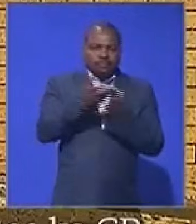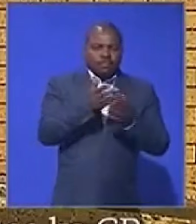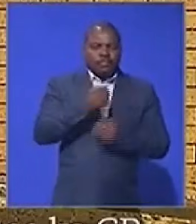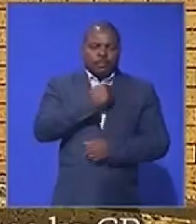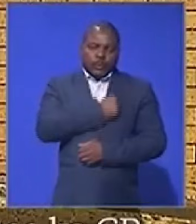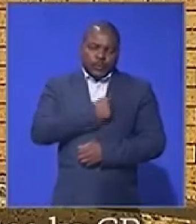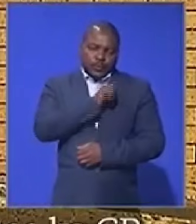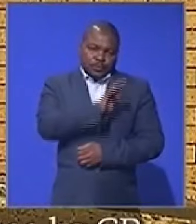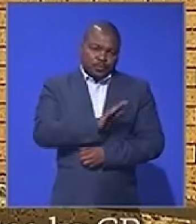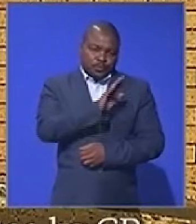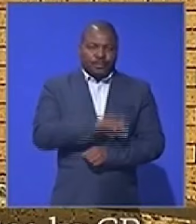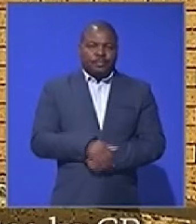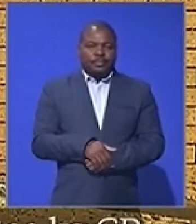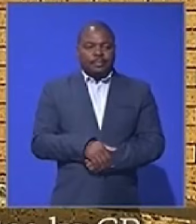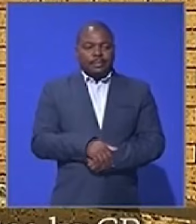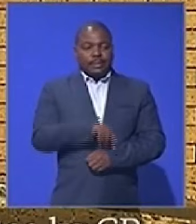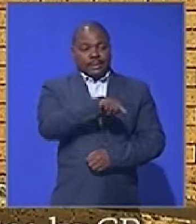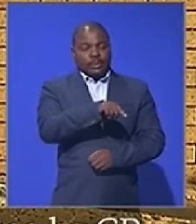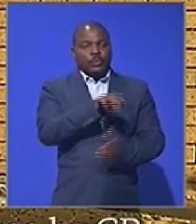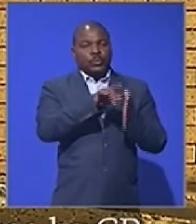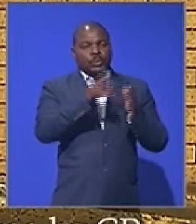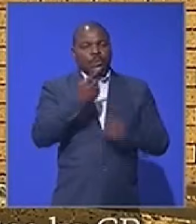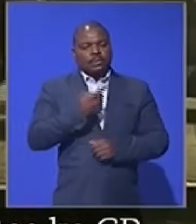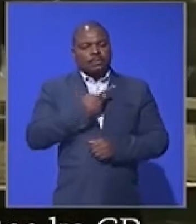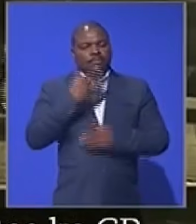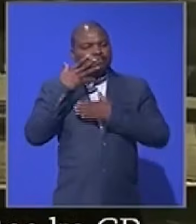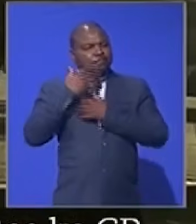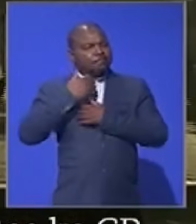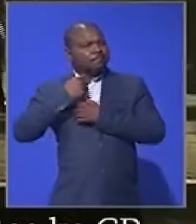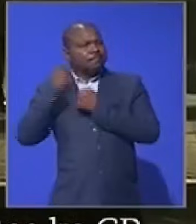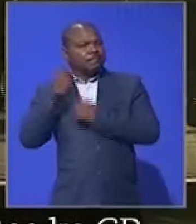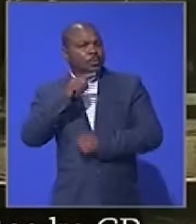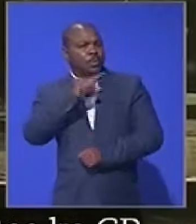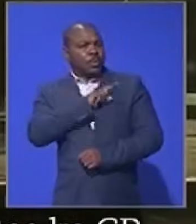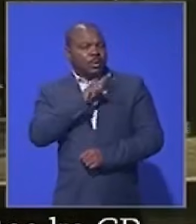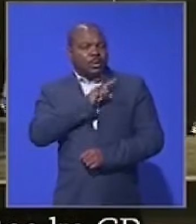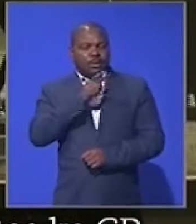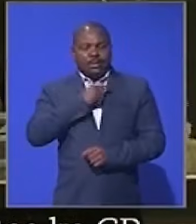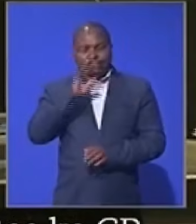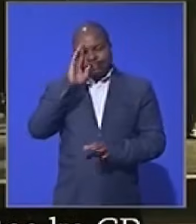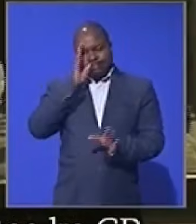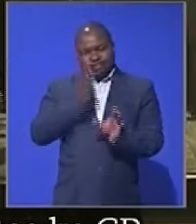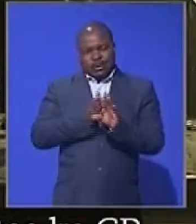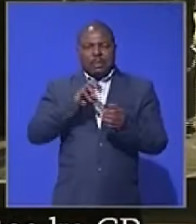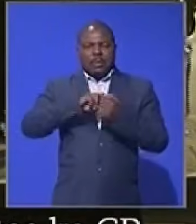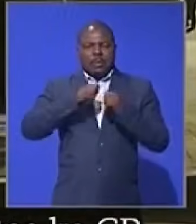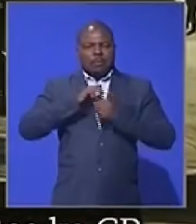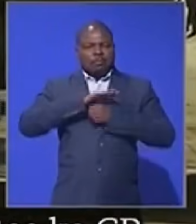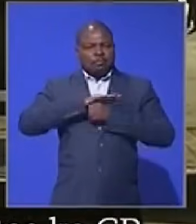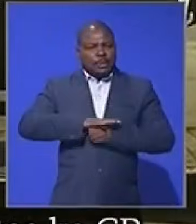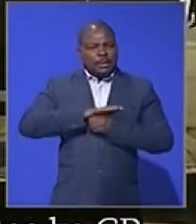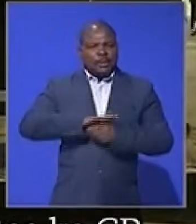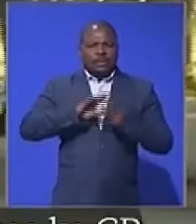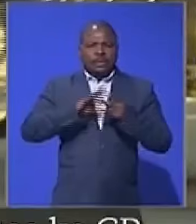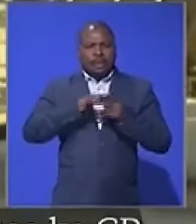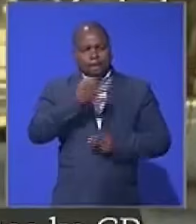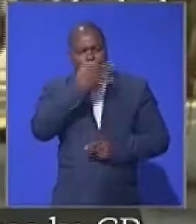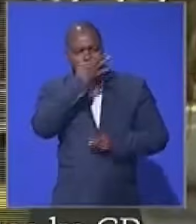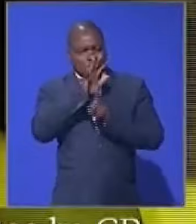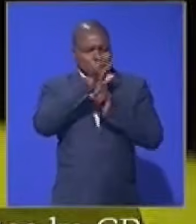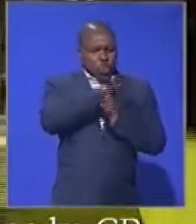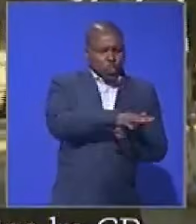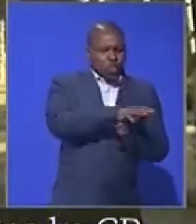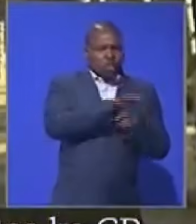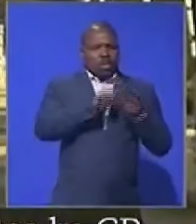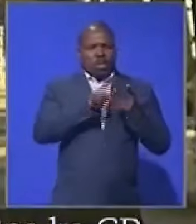Go dumelwa ge masetlapelo a go itšeela bophelo magareng ga barutwana a tlholwa ke kgatelelo ya monagano bomphenyashilo le kgatelelo ya go amana le